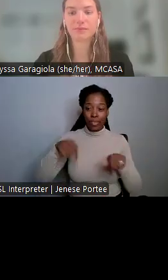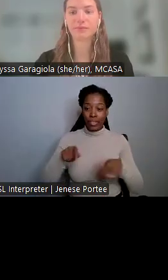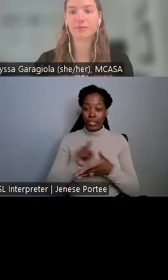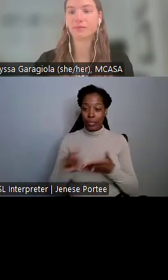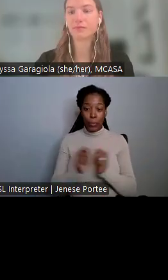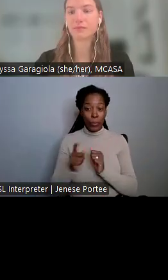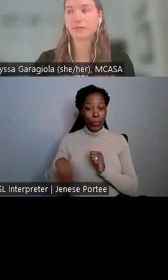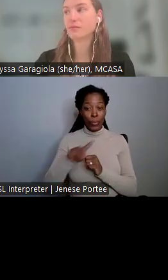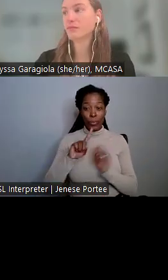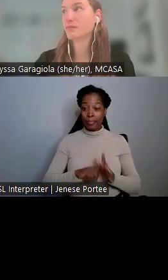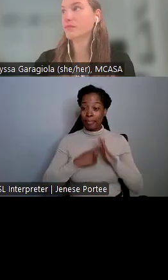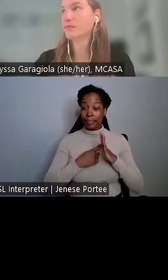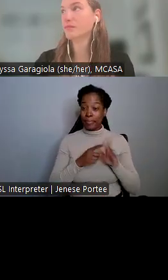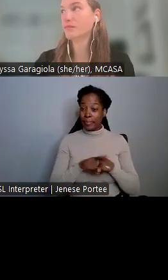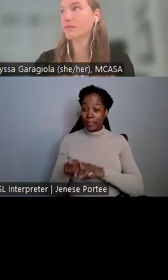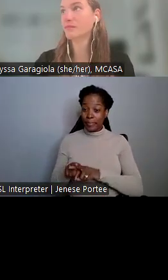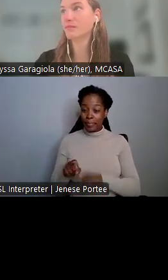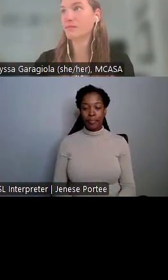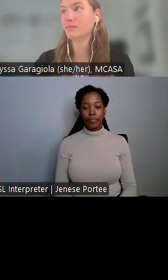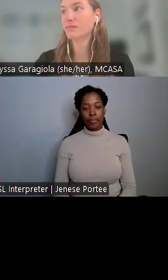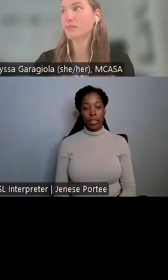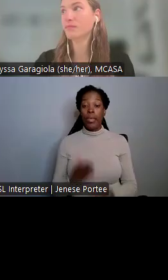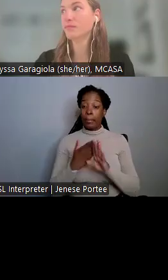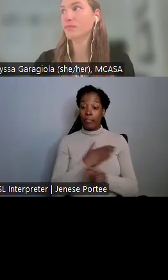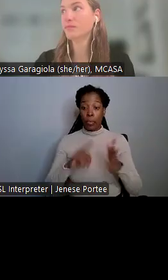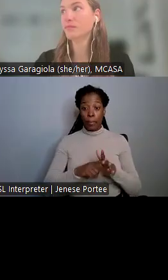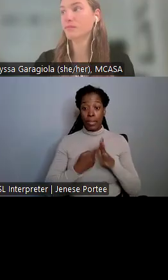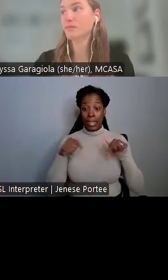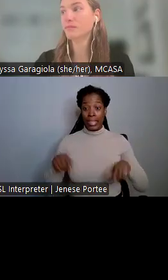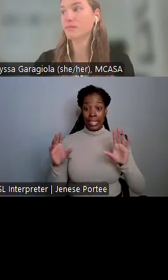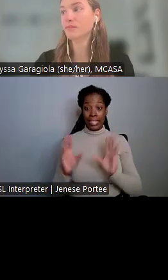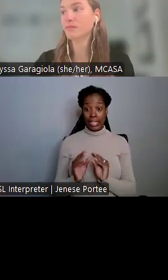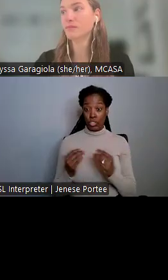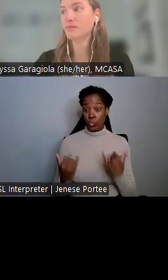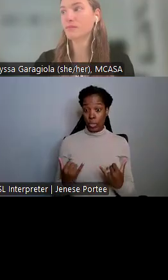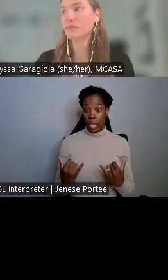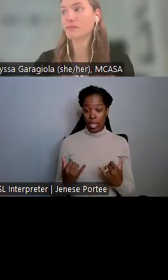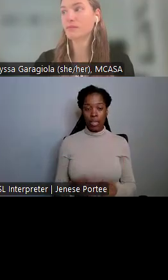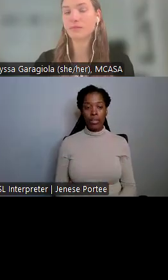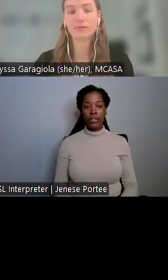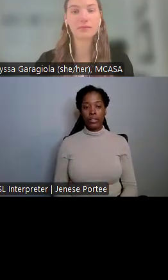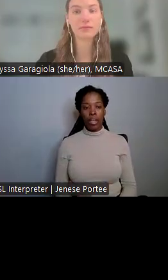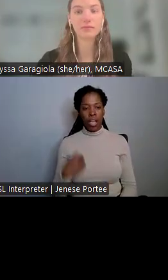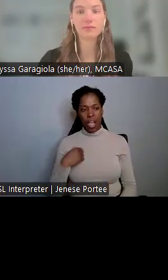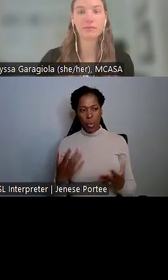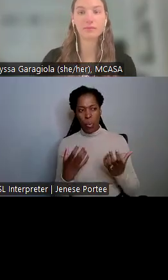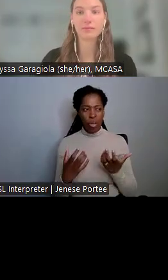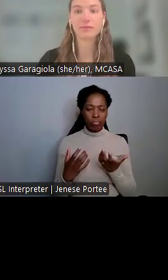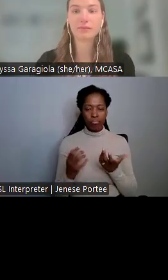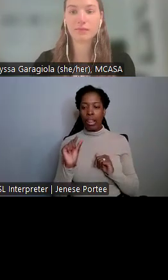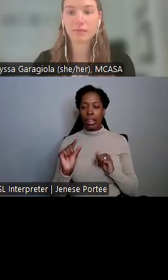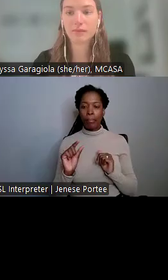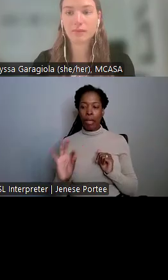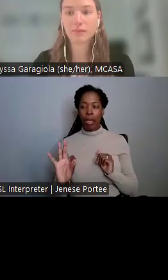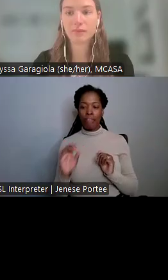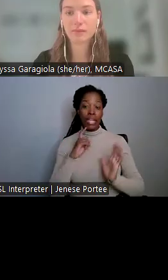get started with today's session, I do want to do a little bit of an acknowledgement.